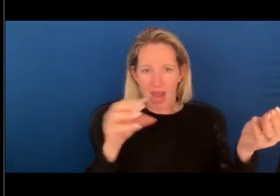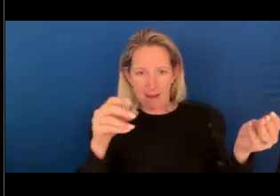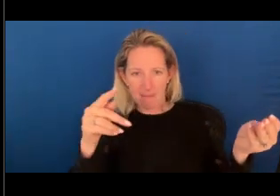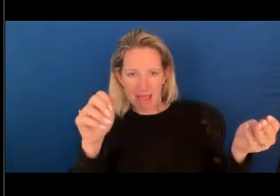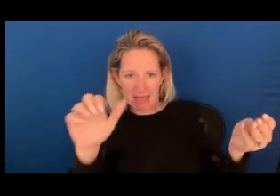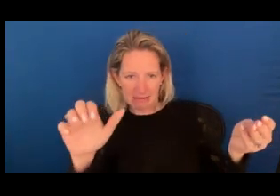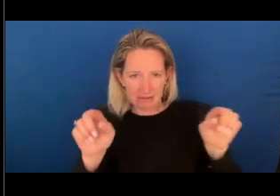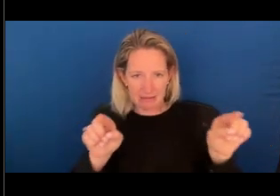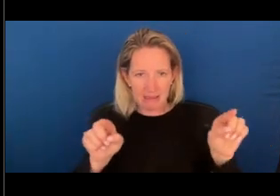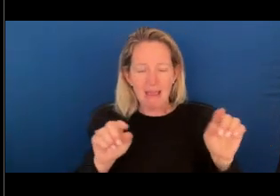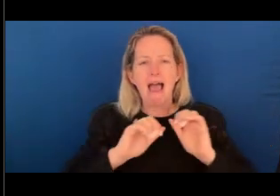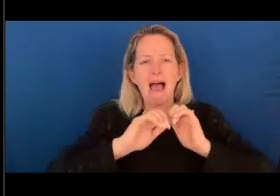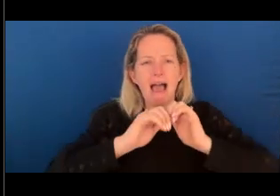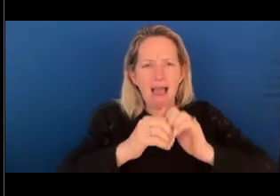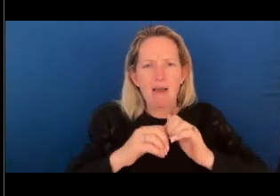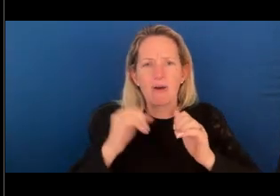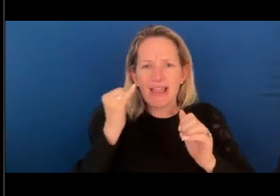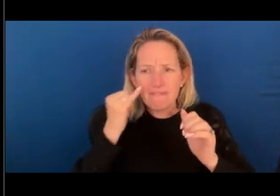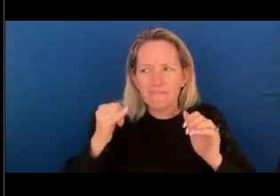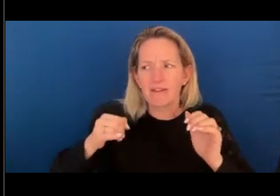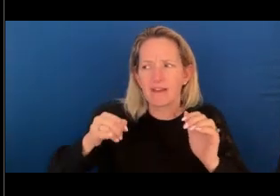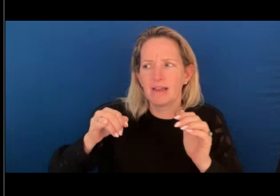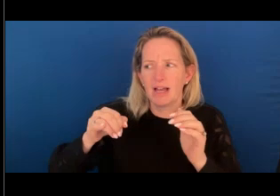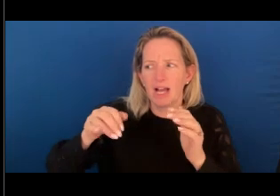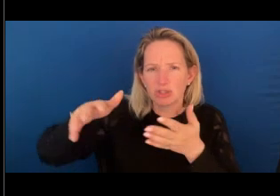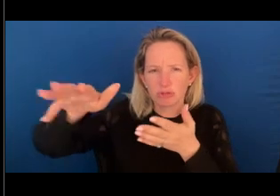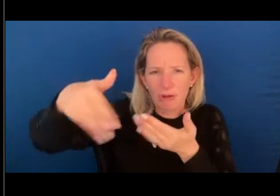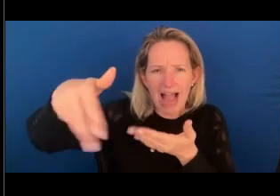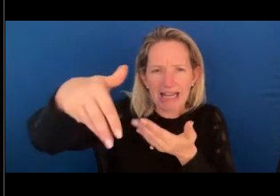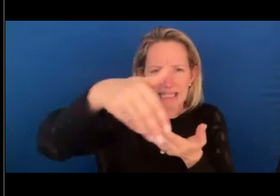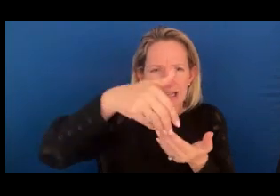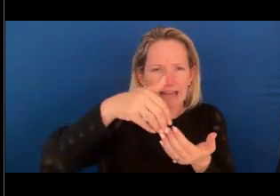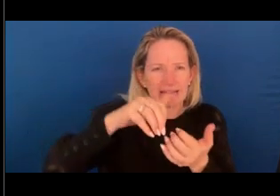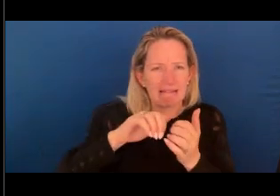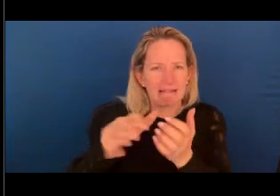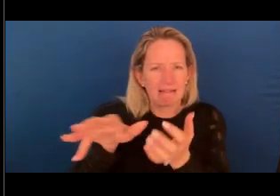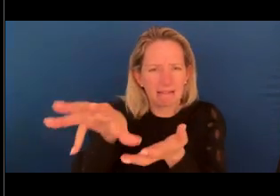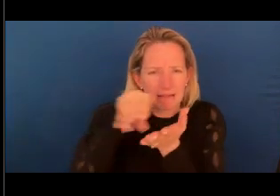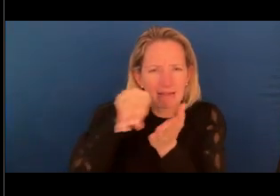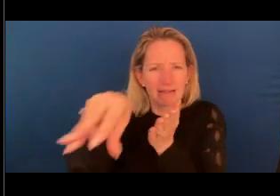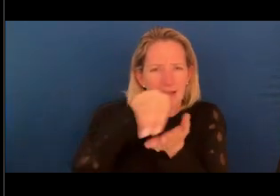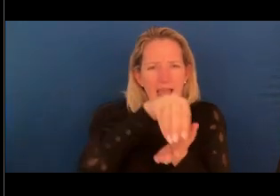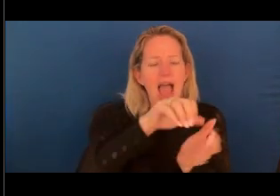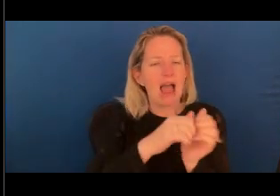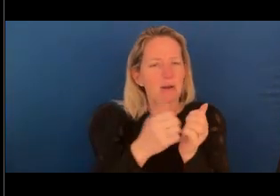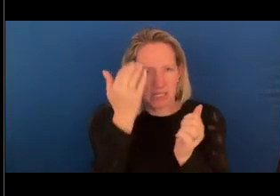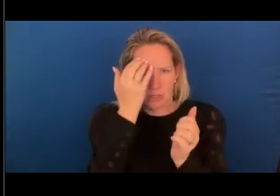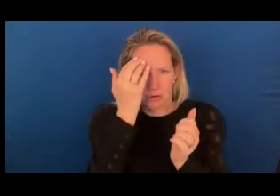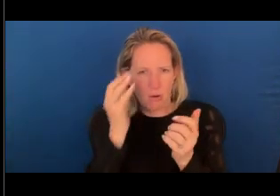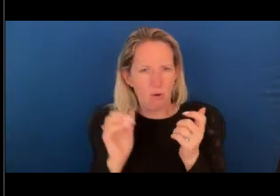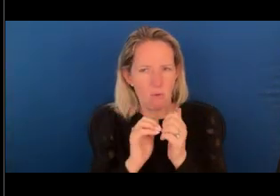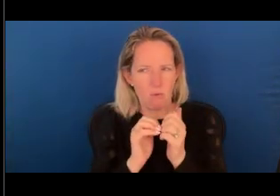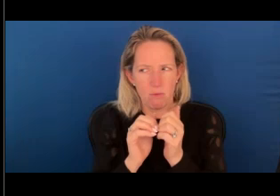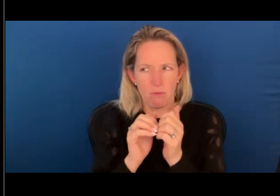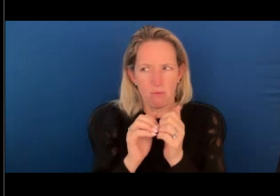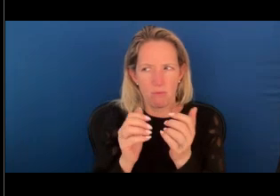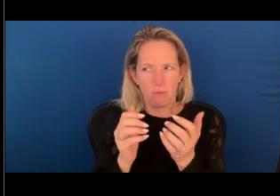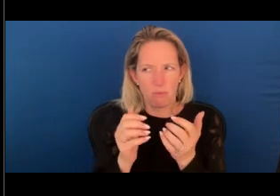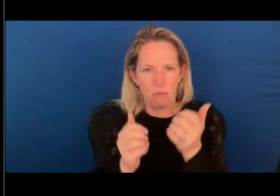pieces differentiate what it's collecting? Yeah, that's a great question. At the moment, what we're thinking is that it will